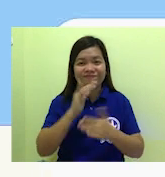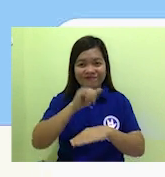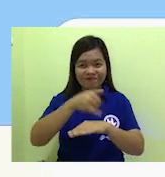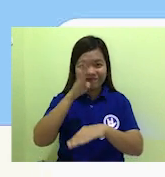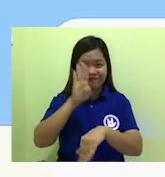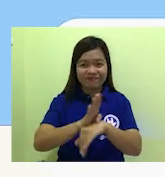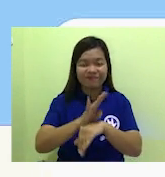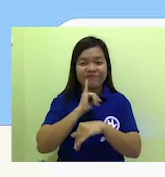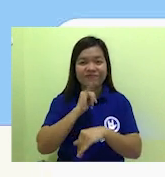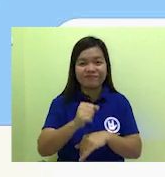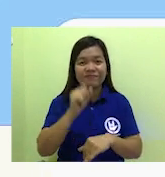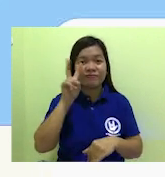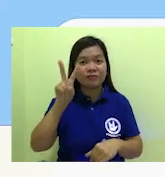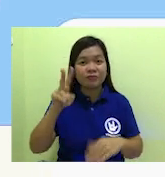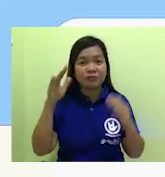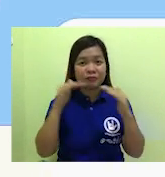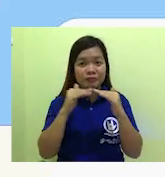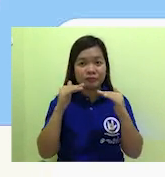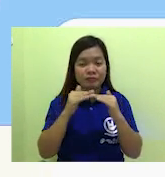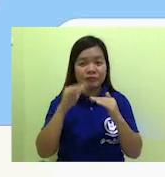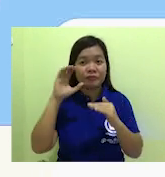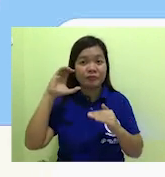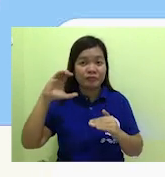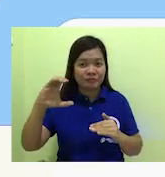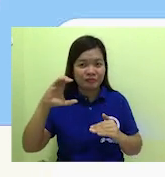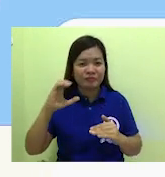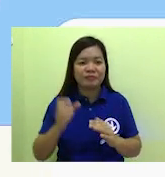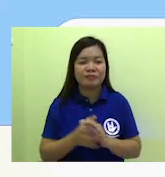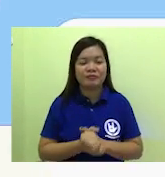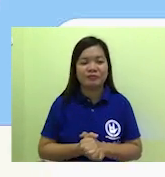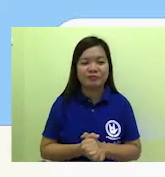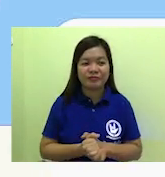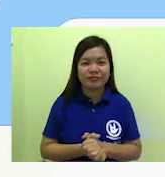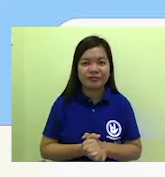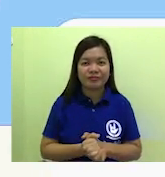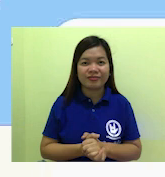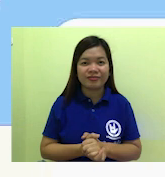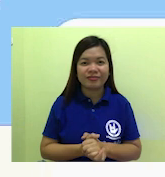Good job! It is 2 equals C.